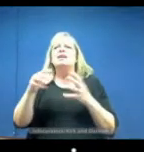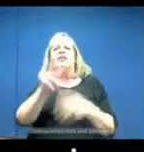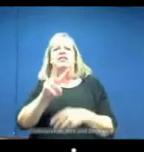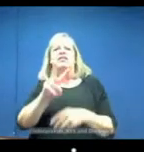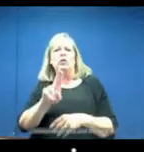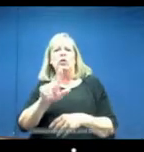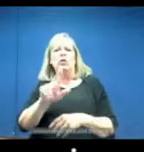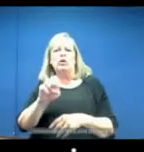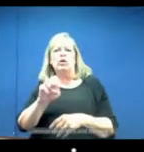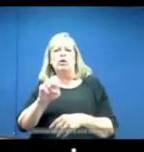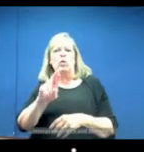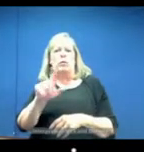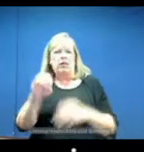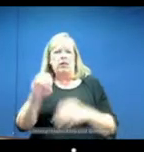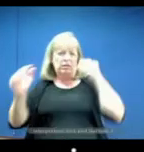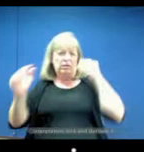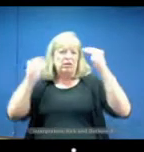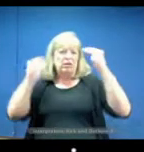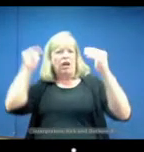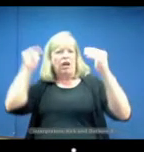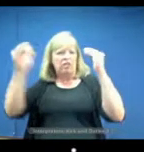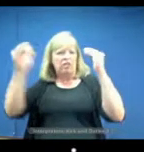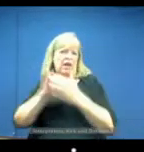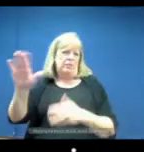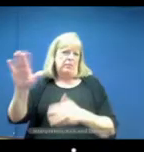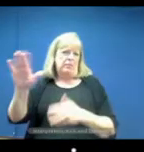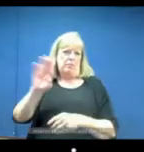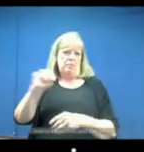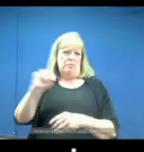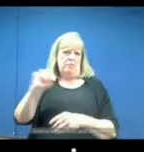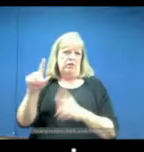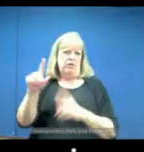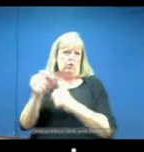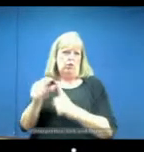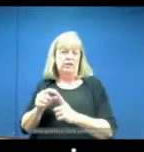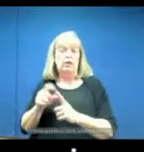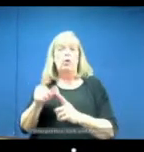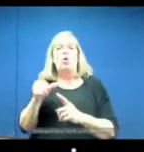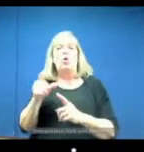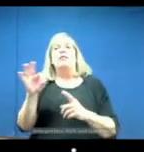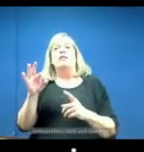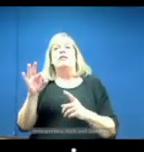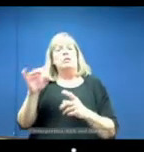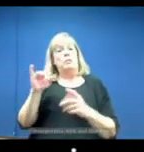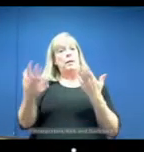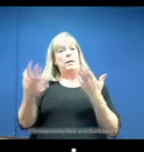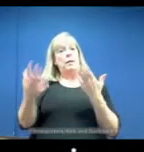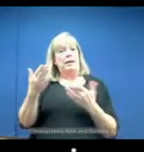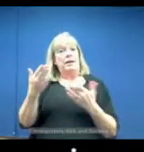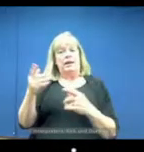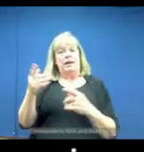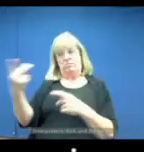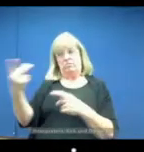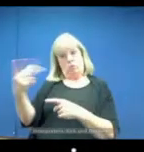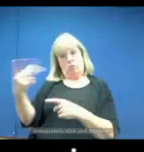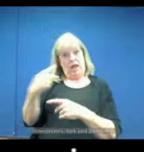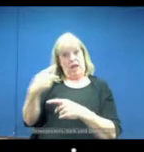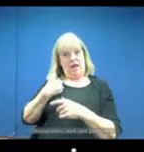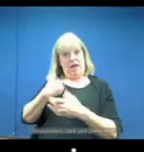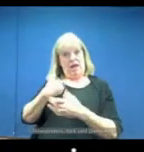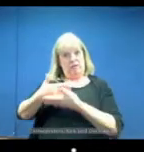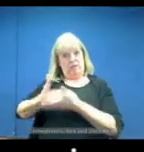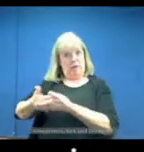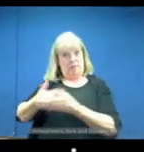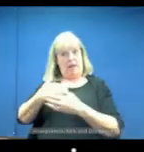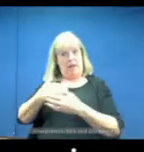use. Or you're a person who has a child in common. You have a child with the person you're alleging